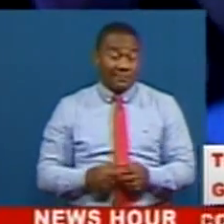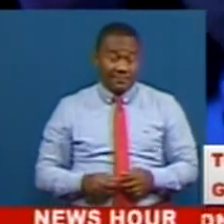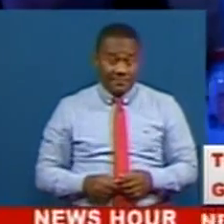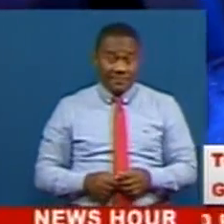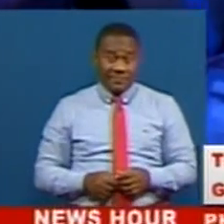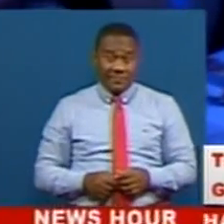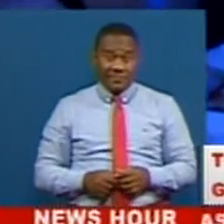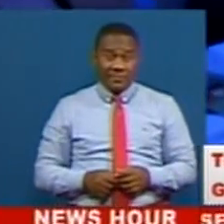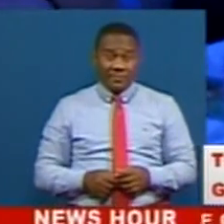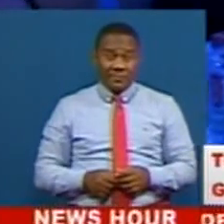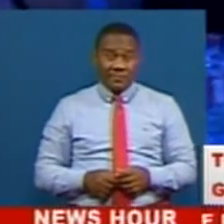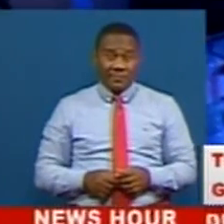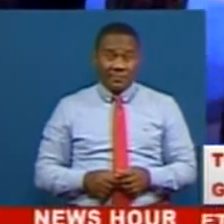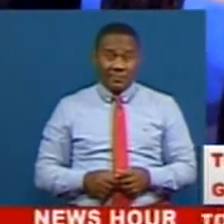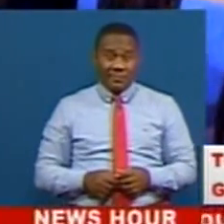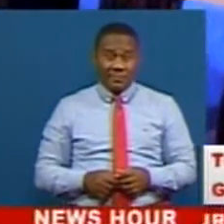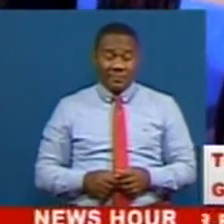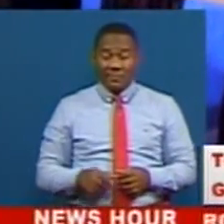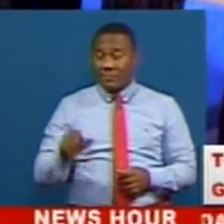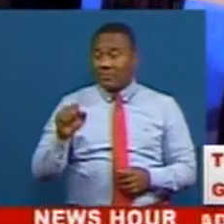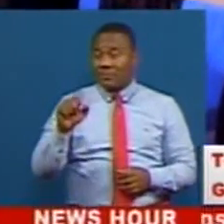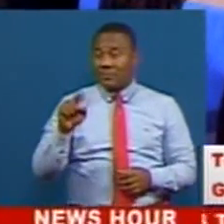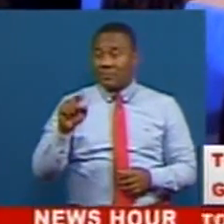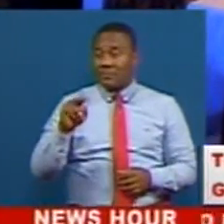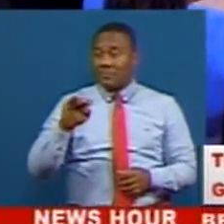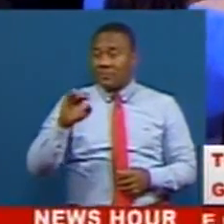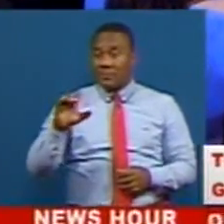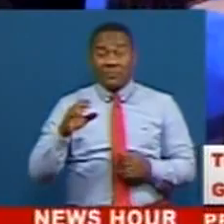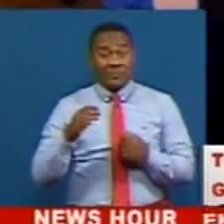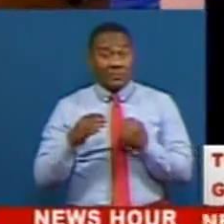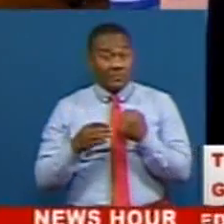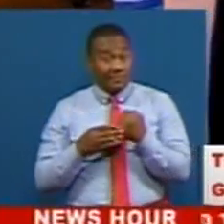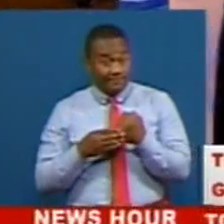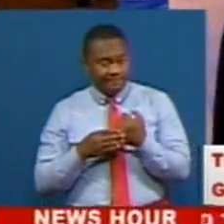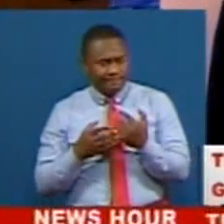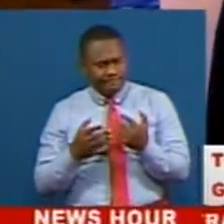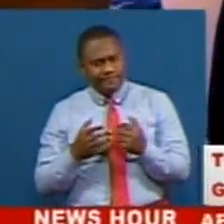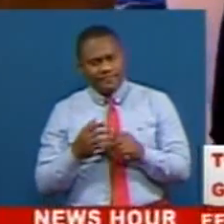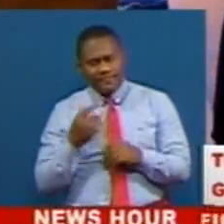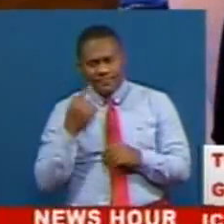and Commercial Bank of China and Standard Bank, industry watchers are of the view